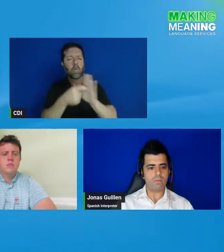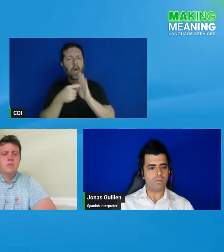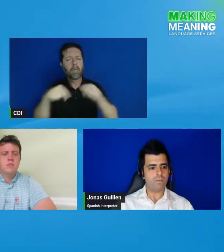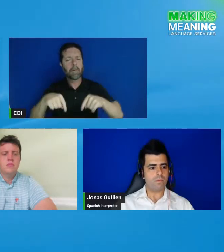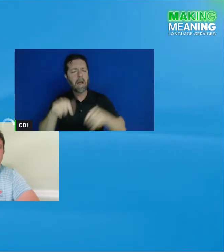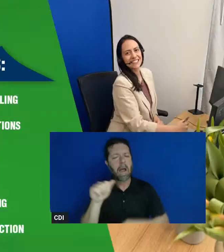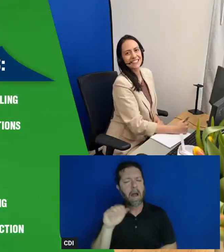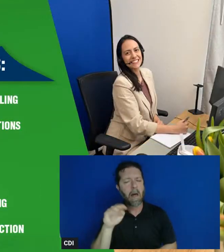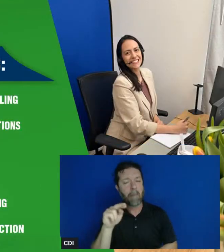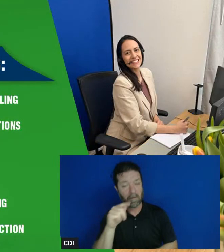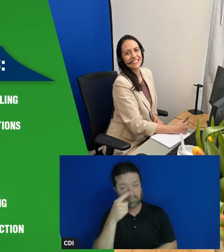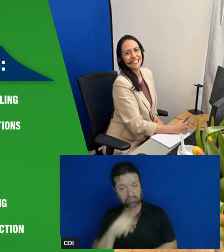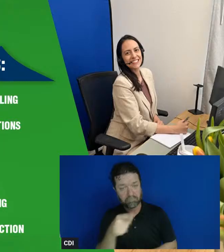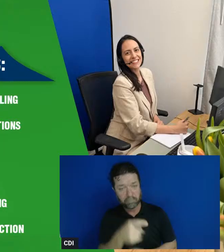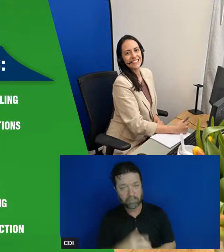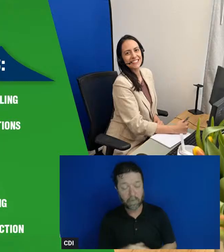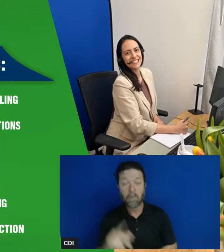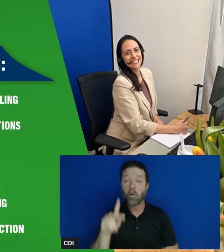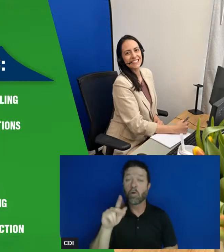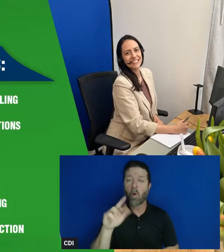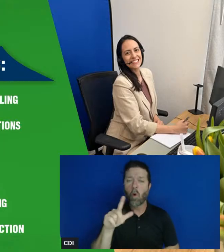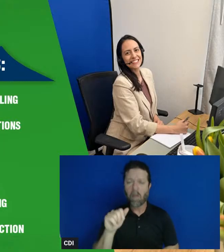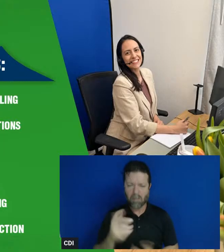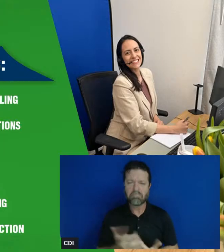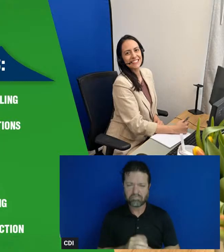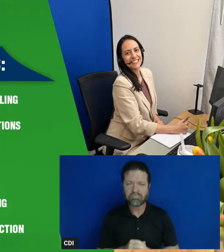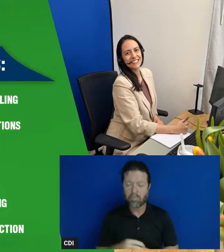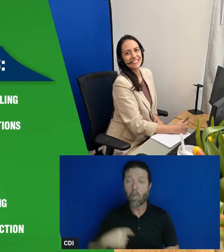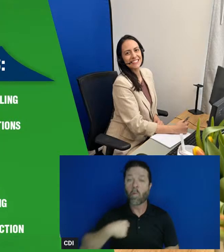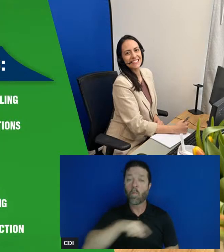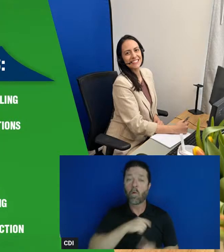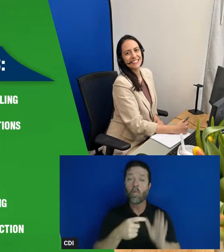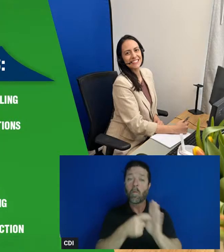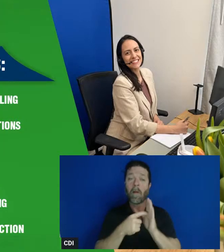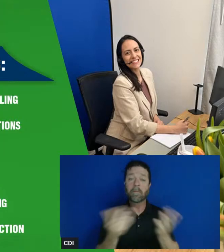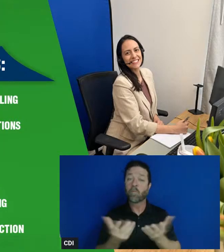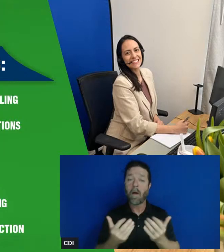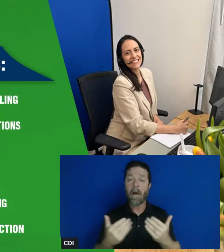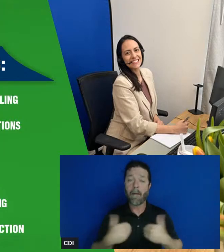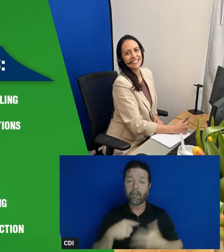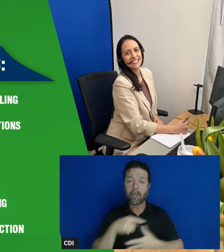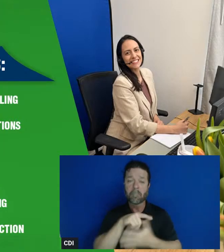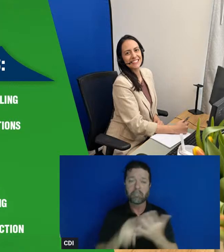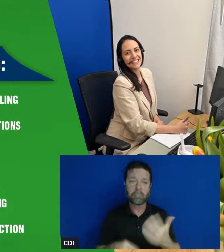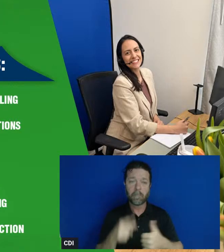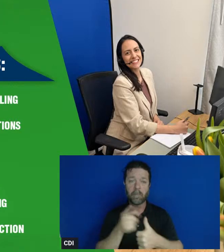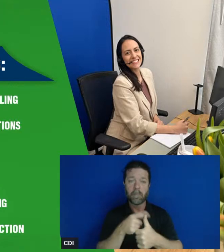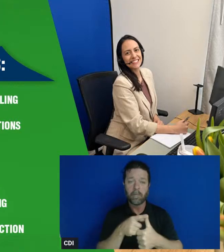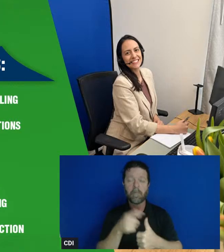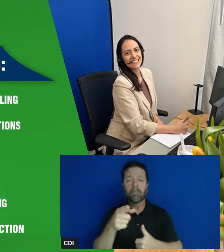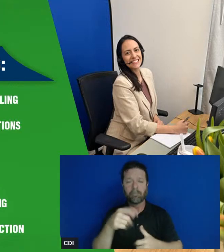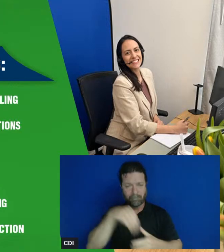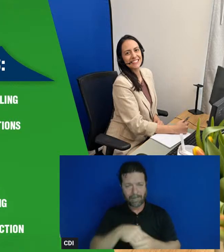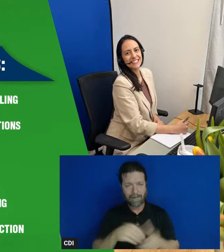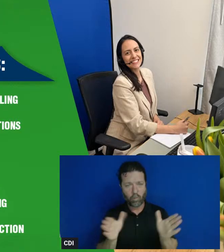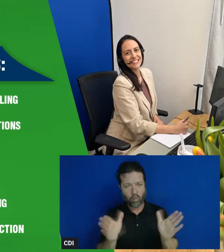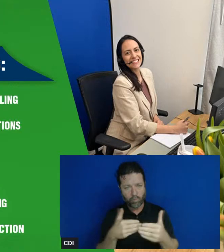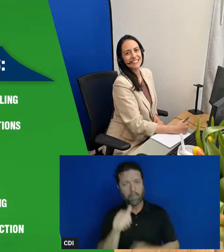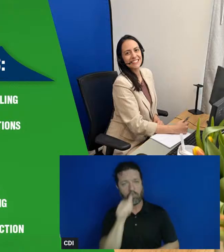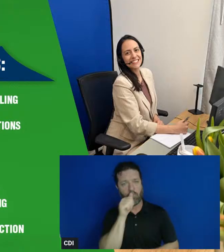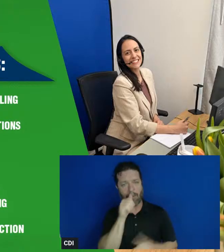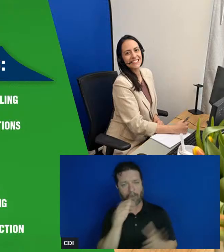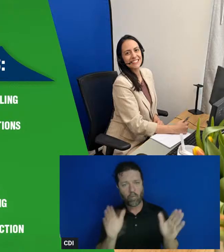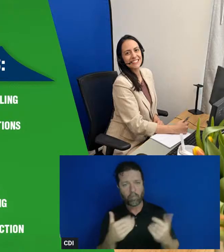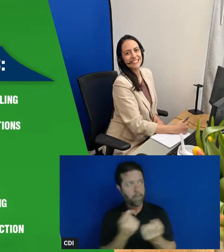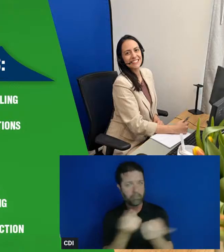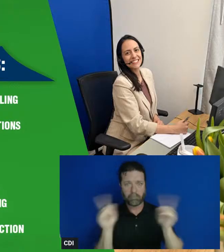course. So our requirements are that you are in an enclosed private room with 4 solid